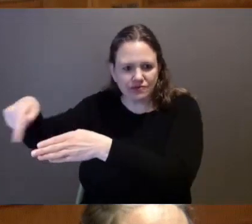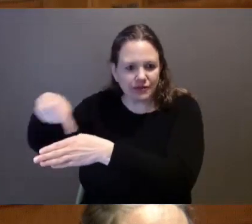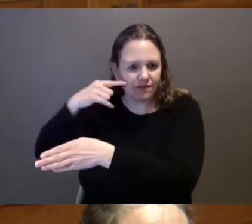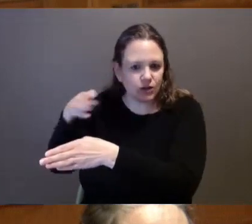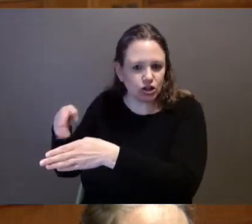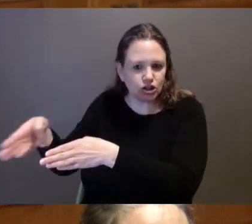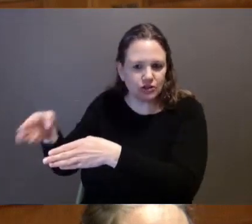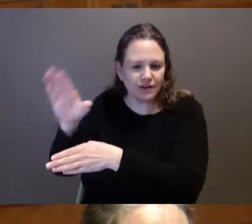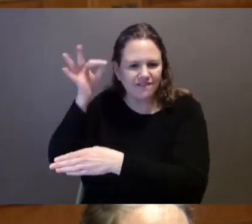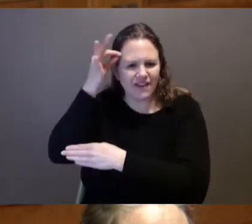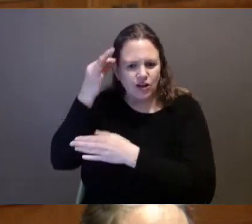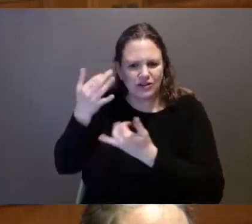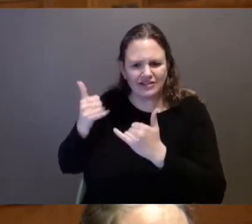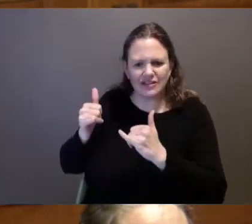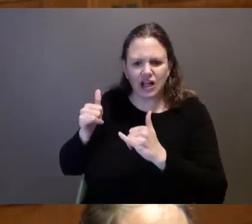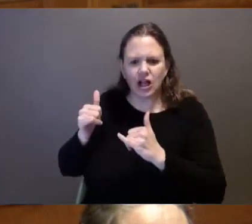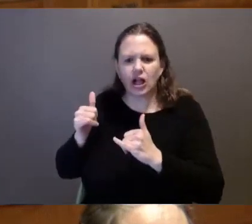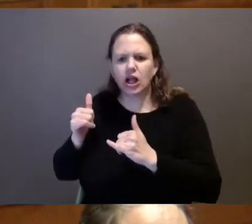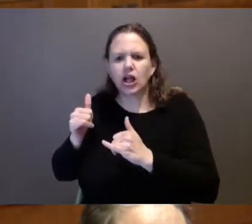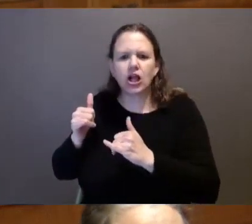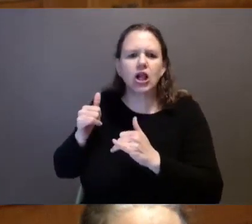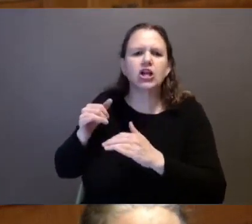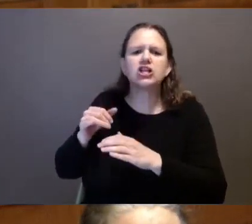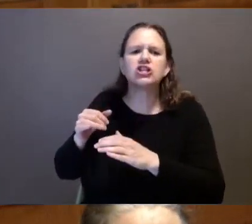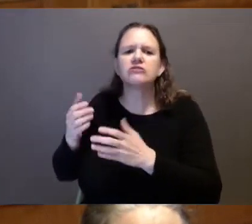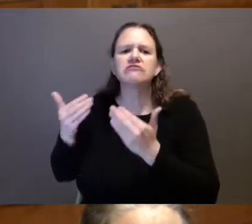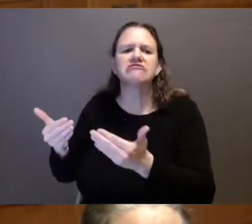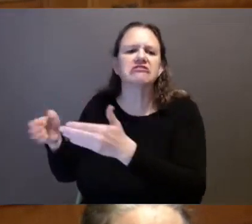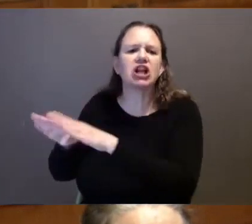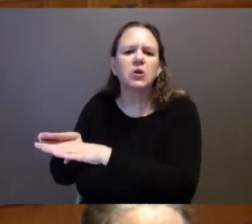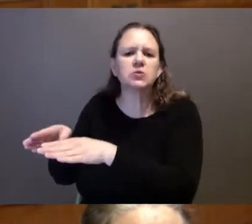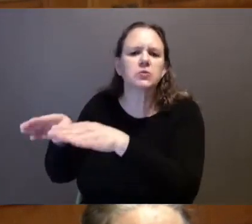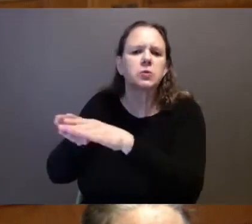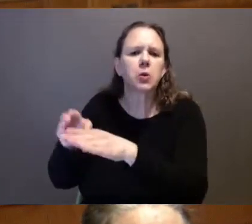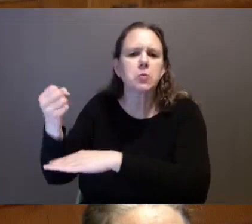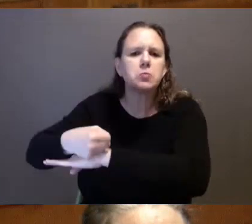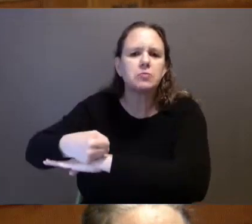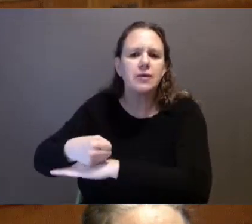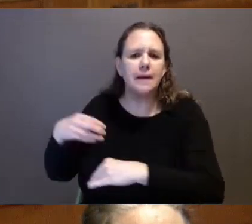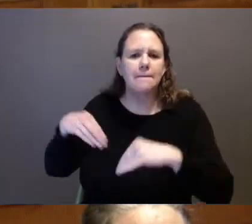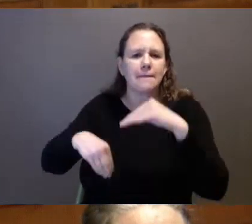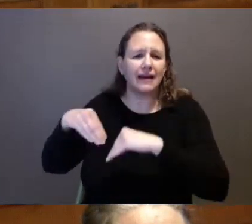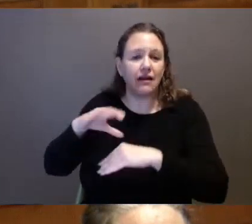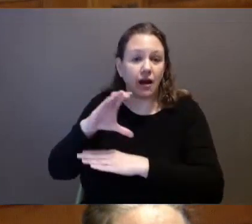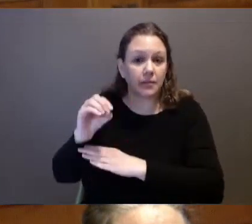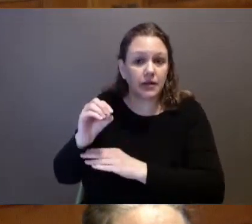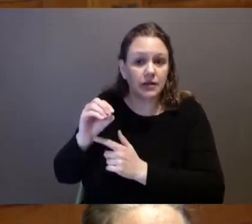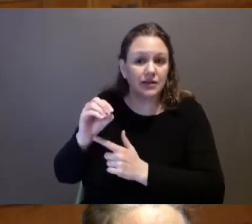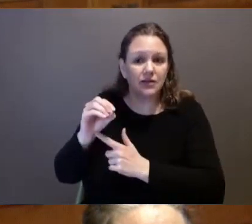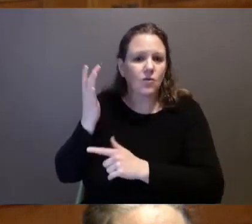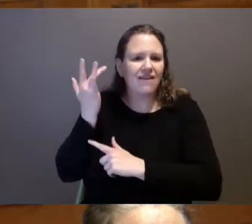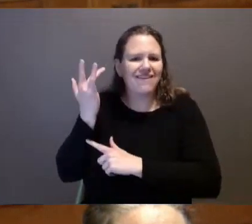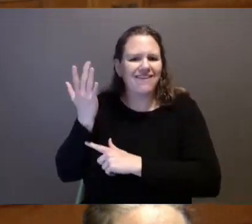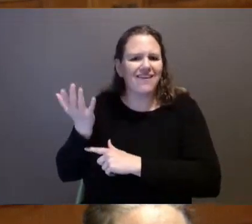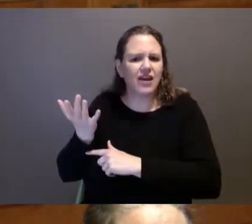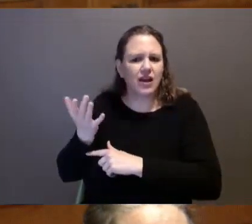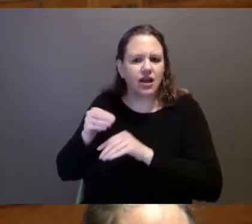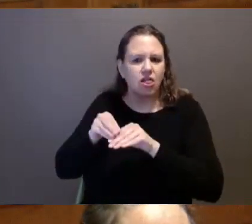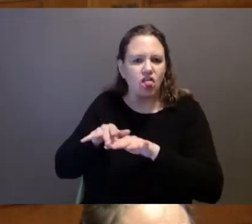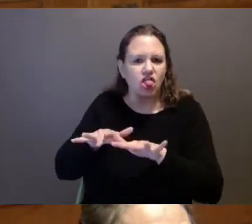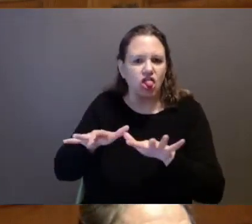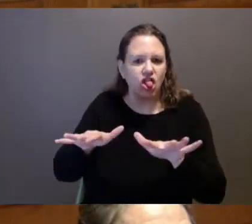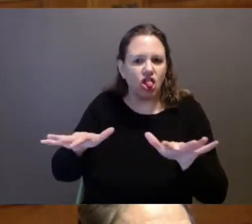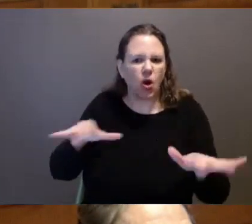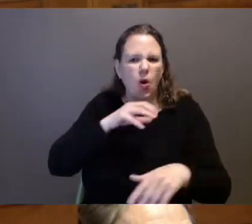contaminated Atlantic Farm salmon blood into this protected region. DFO just issued the lowest